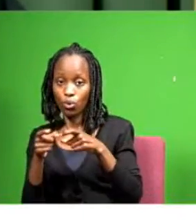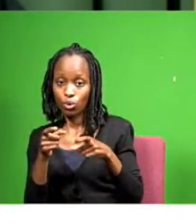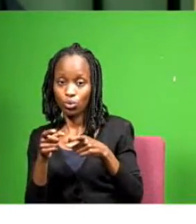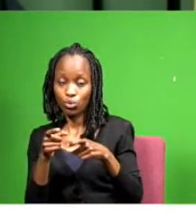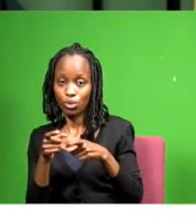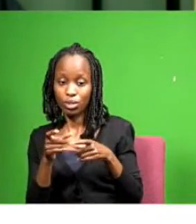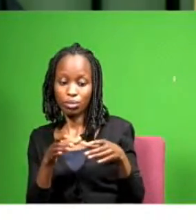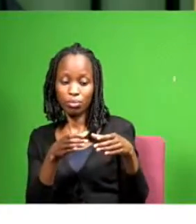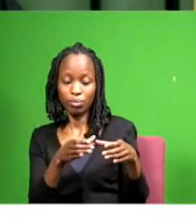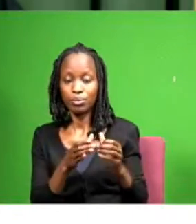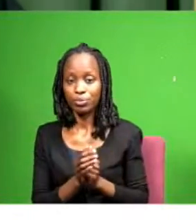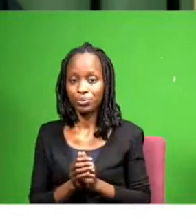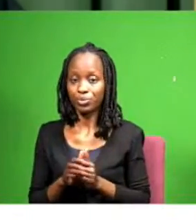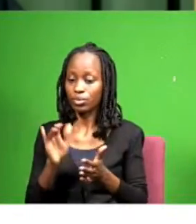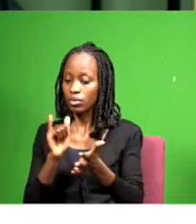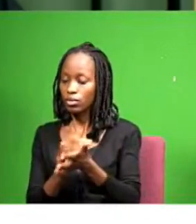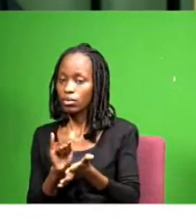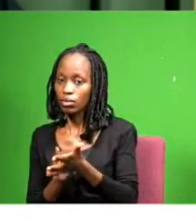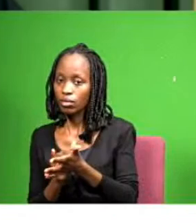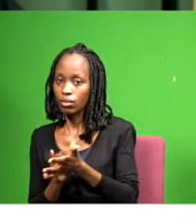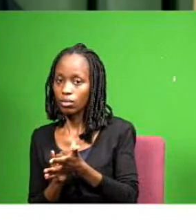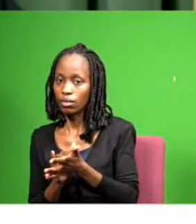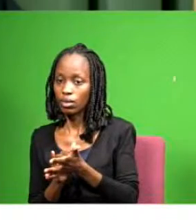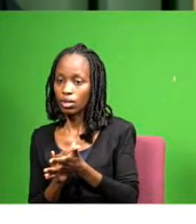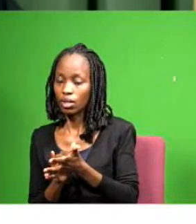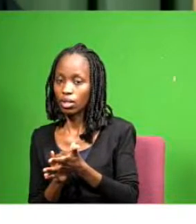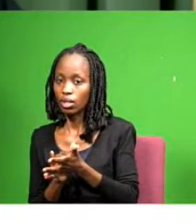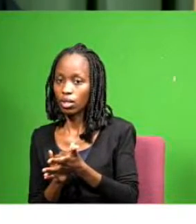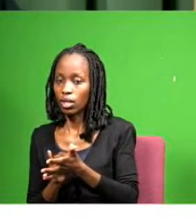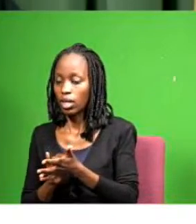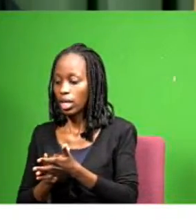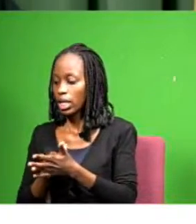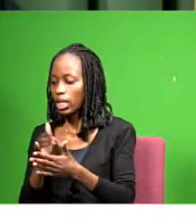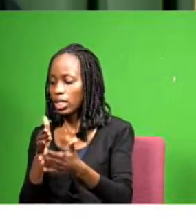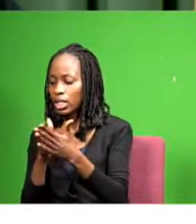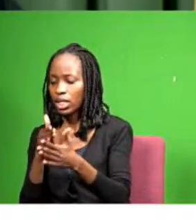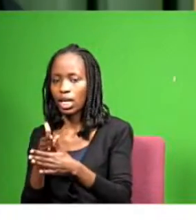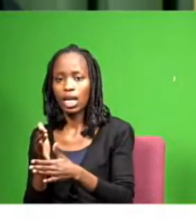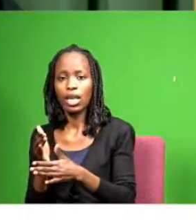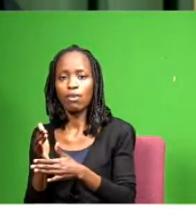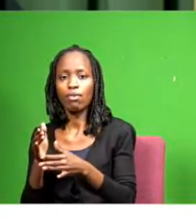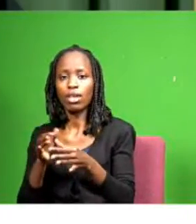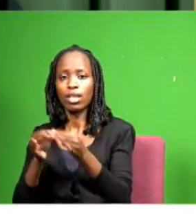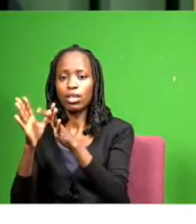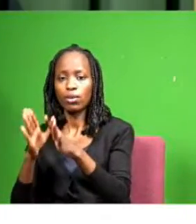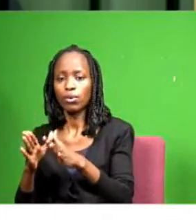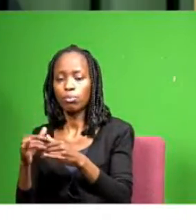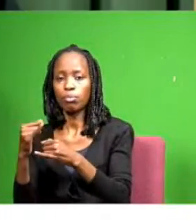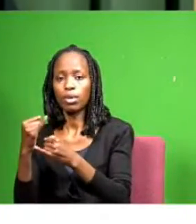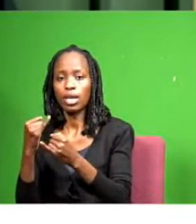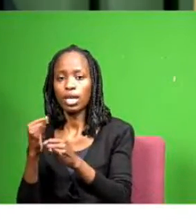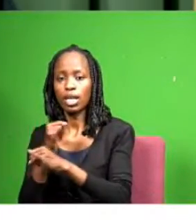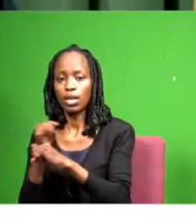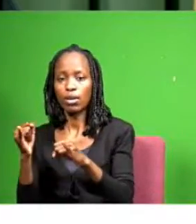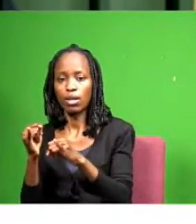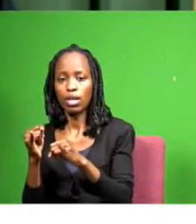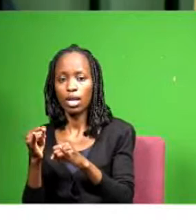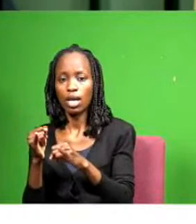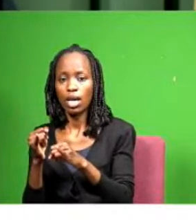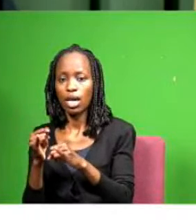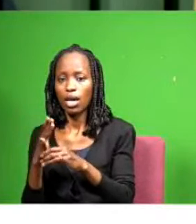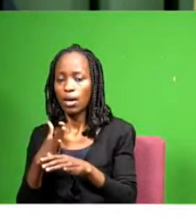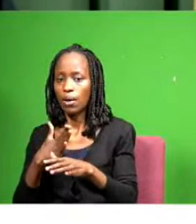is an ingenious and subtle clawback to the independence of the judiciary. I highly doubt whether there was any meaningful